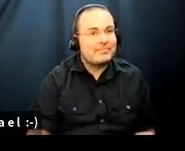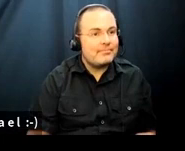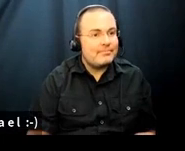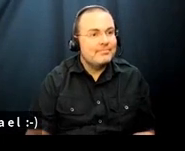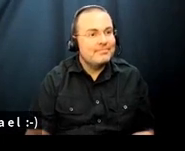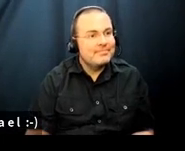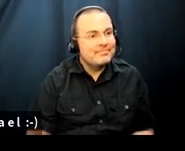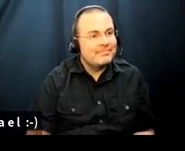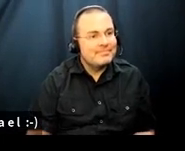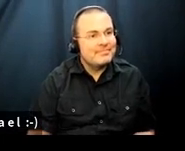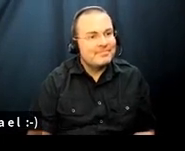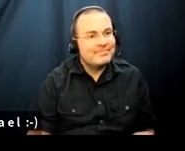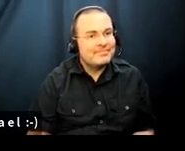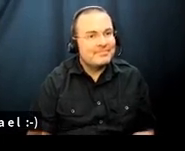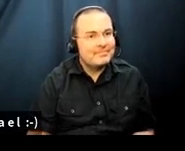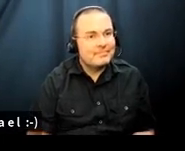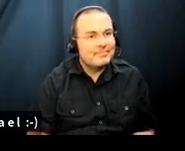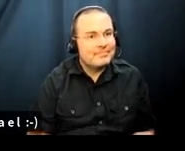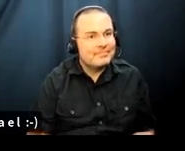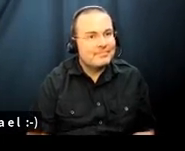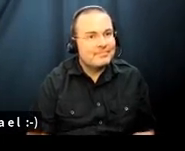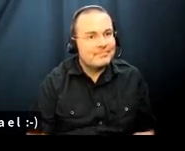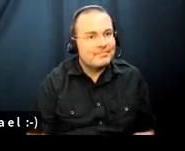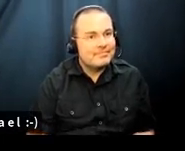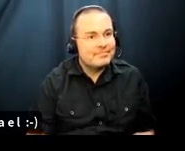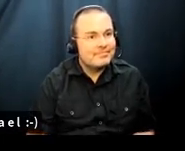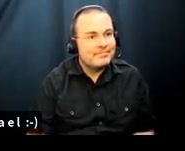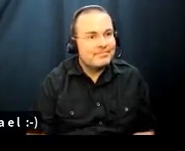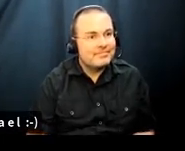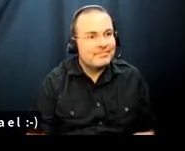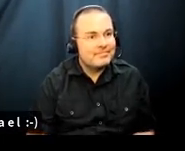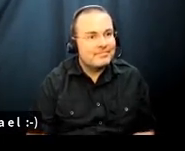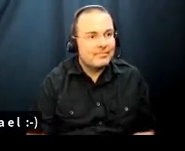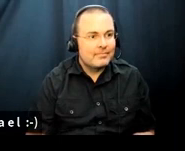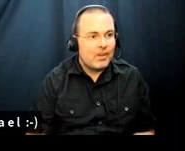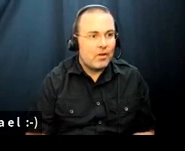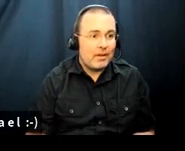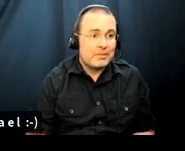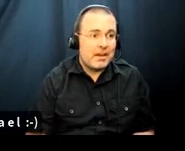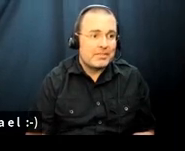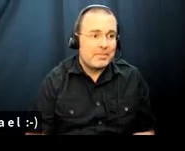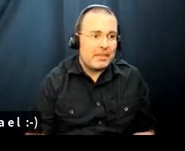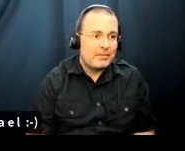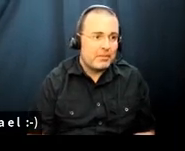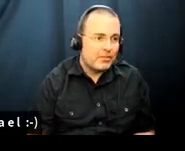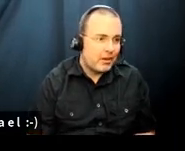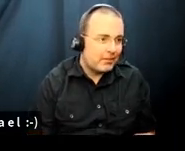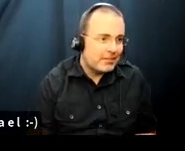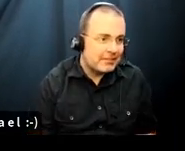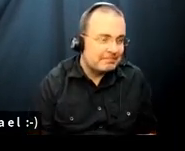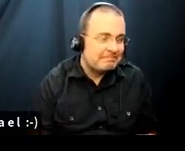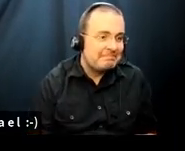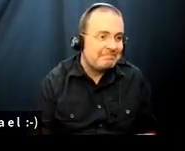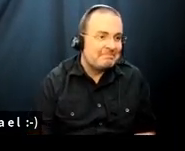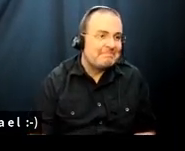see you, and I hope this is what you were hoping for, Liz. Oh yeah, it was awesome. Thank you so much, Dr.